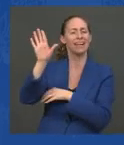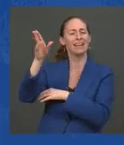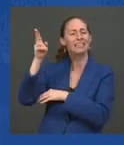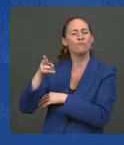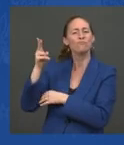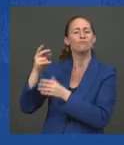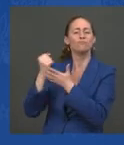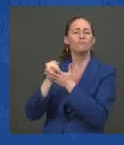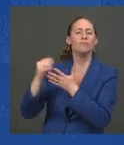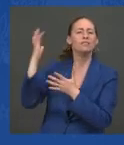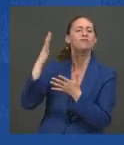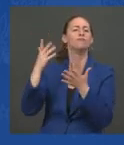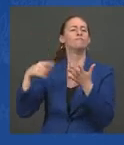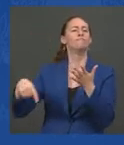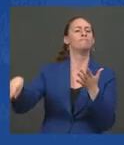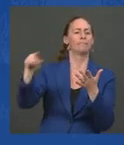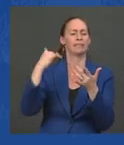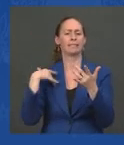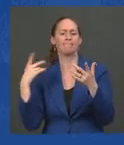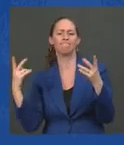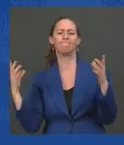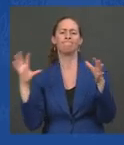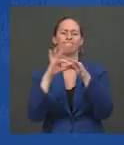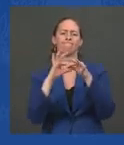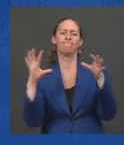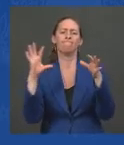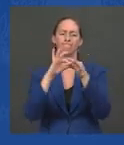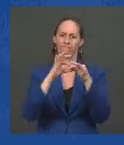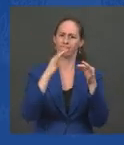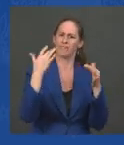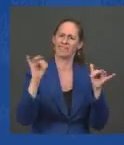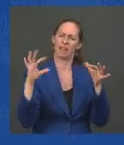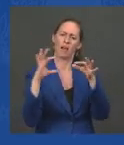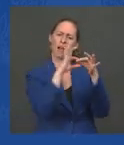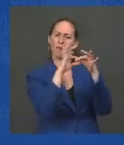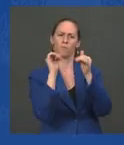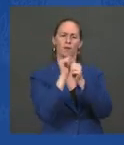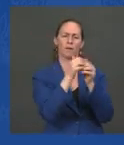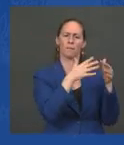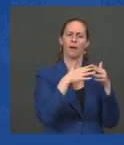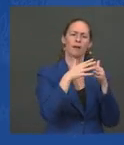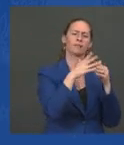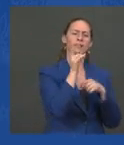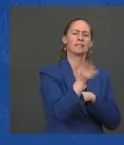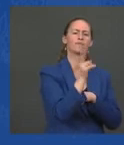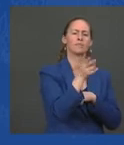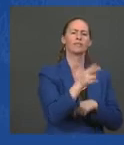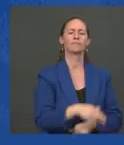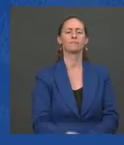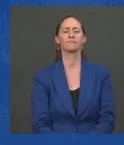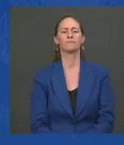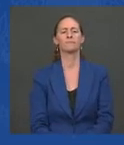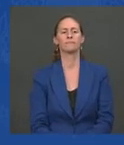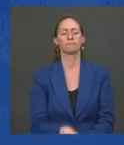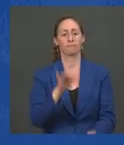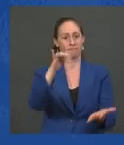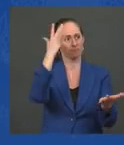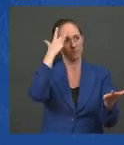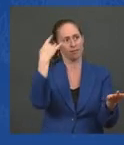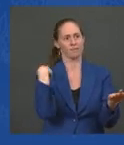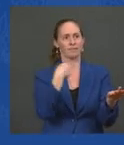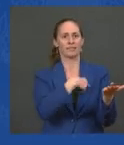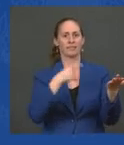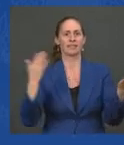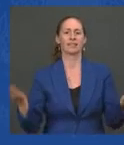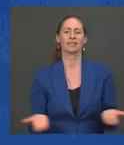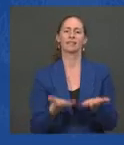as American history, and a defining source of the might of this nation. That's why we're here today, to renew our